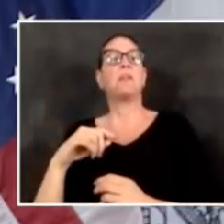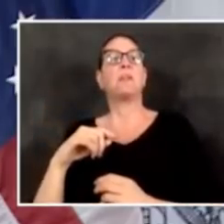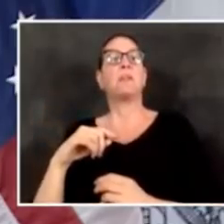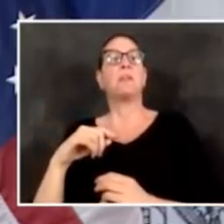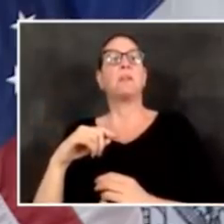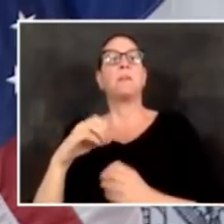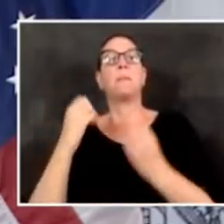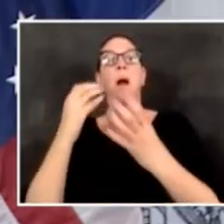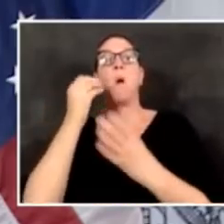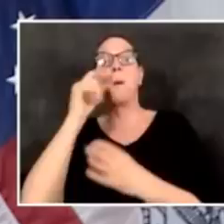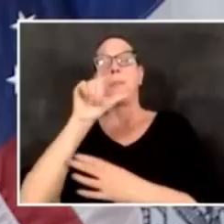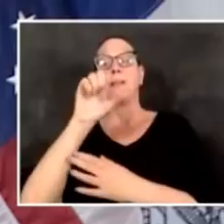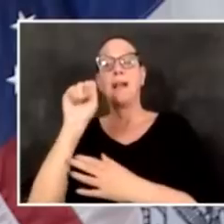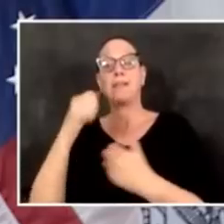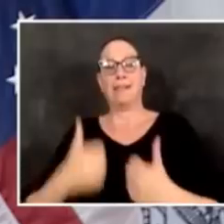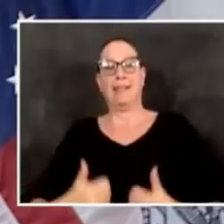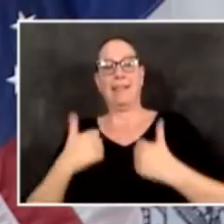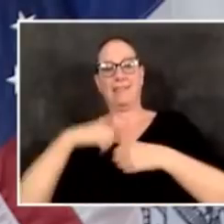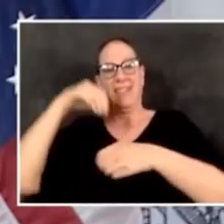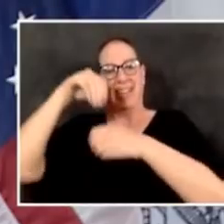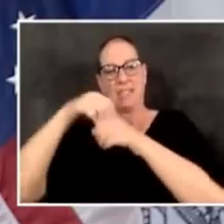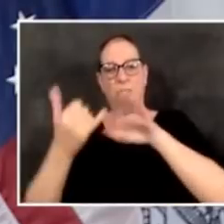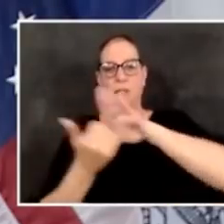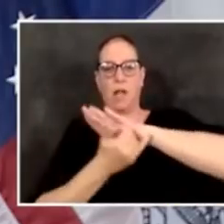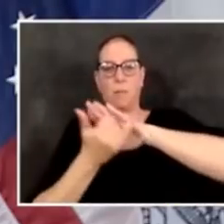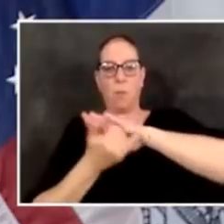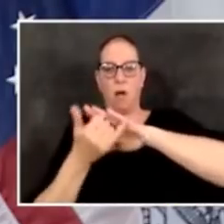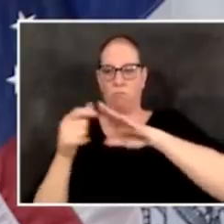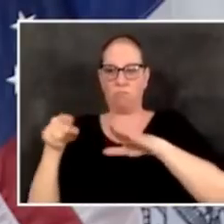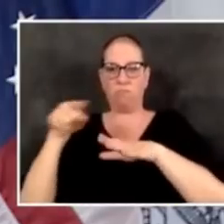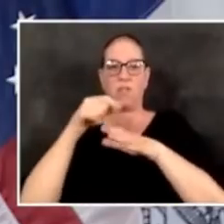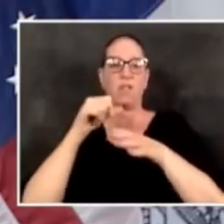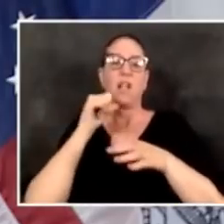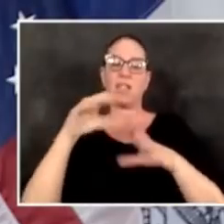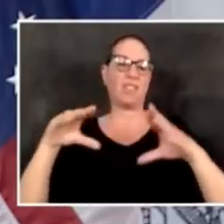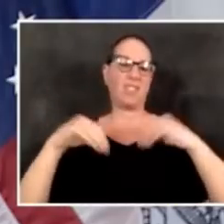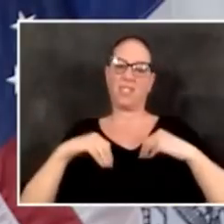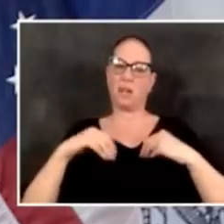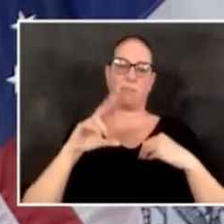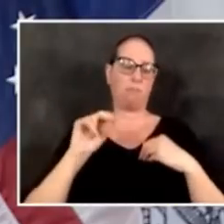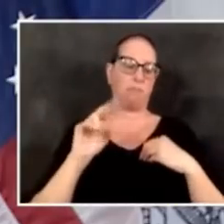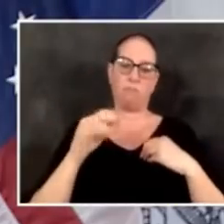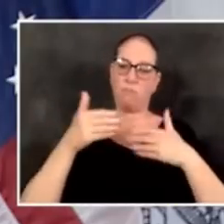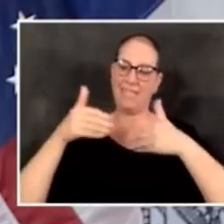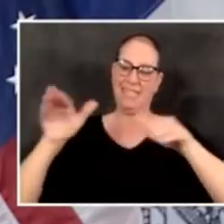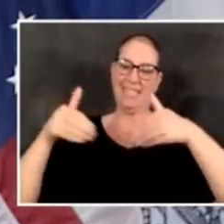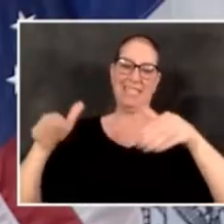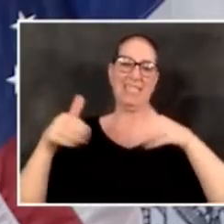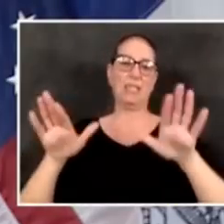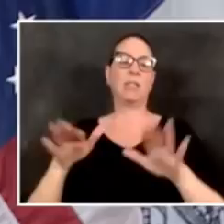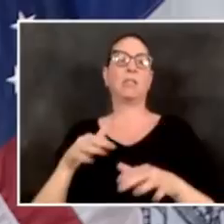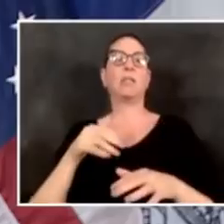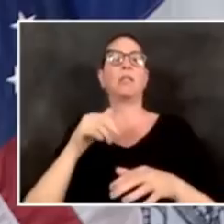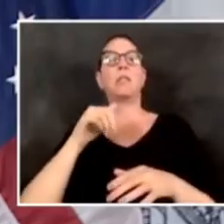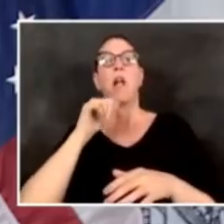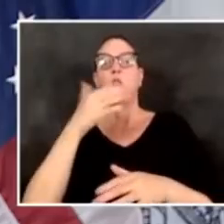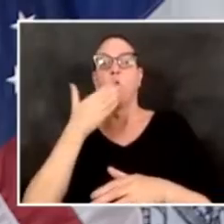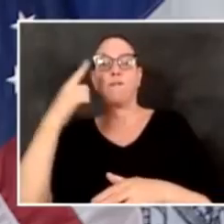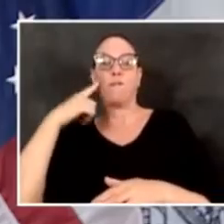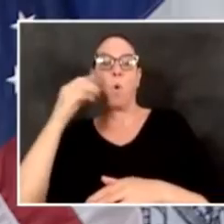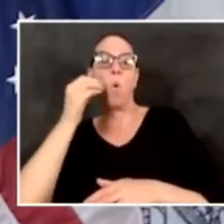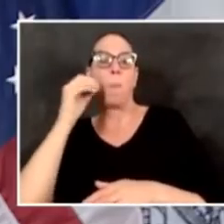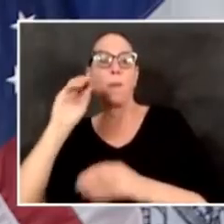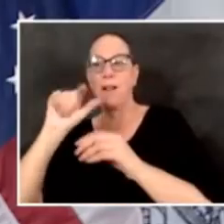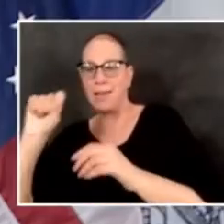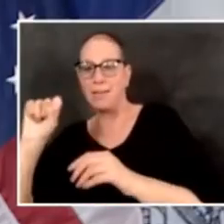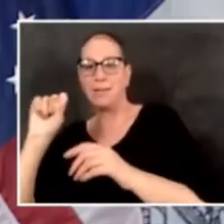just unacceptable. It's unacceptable on every level. It's inhumane. It's not right for the homeless individuals who should have a roof over their head, who should have